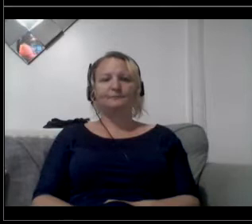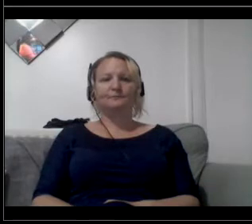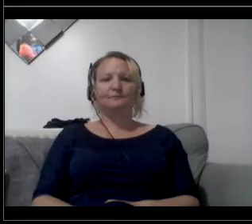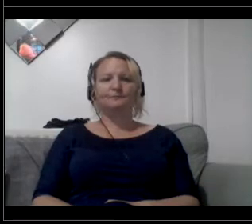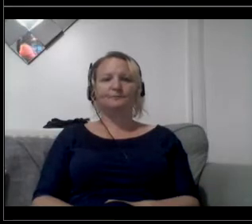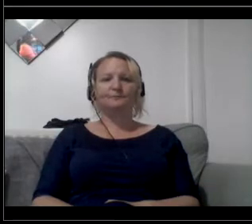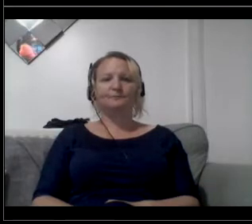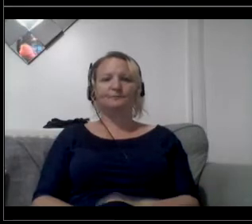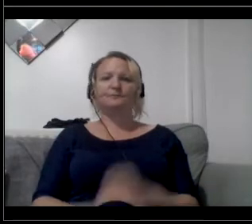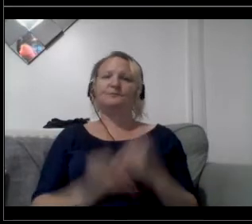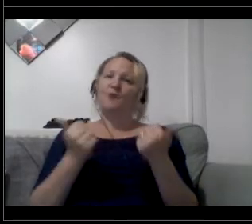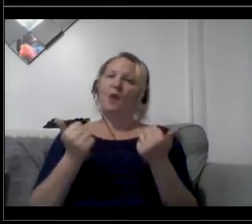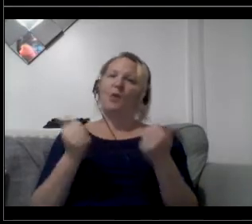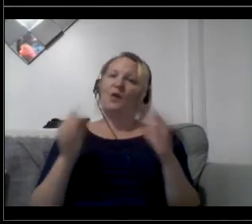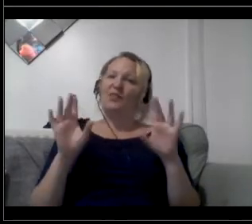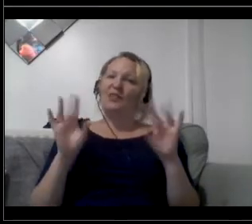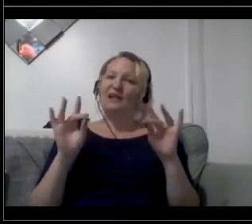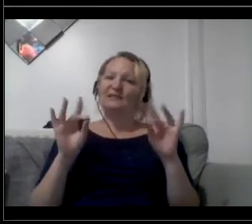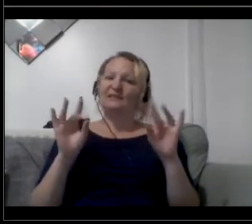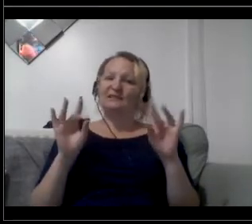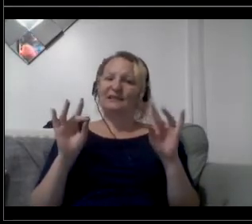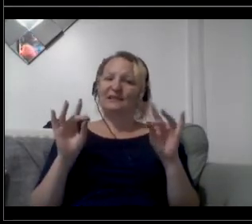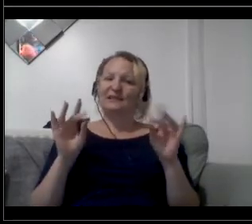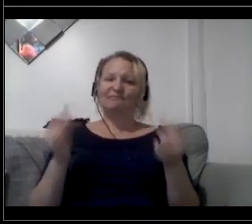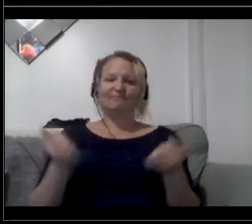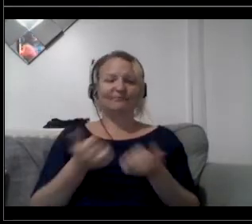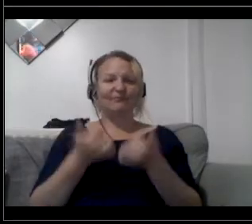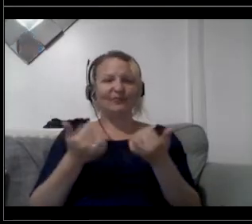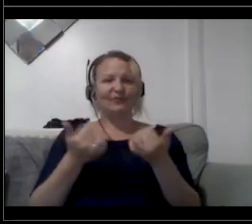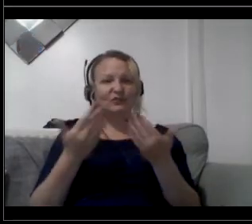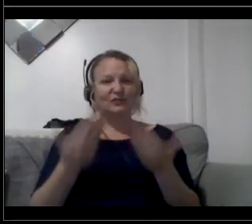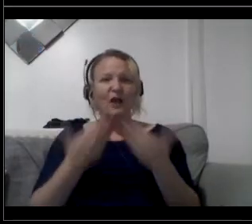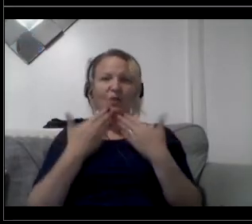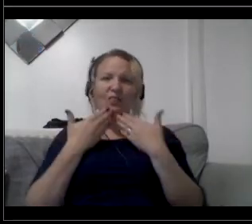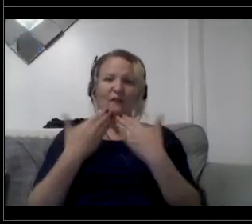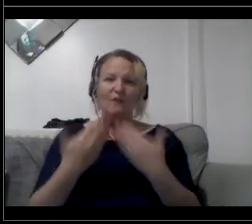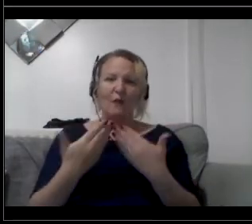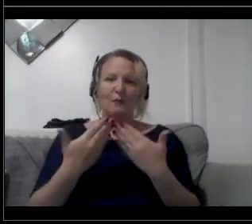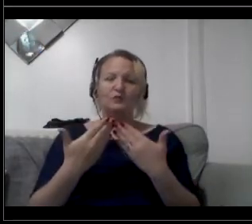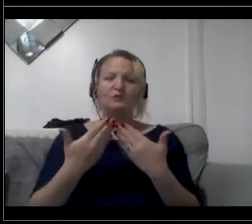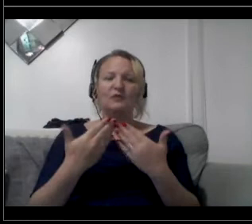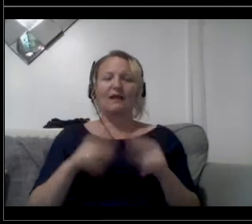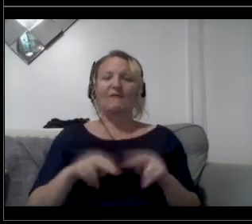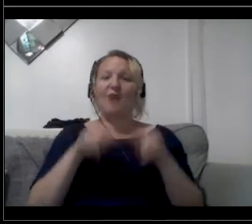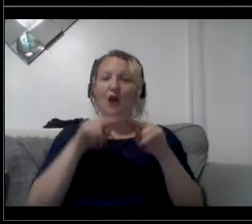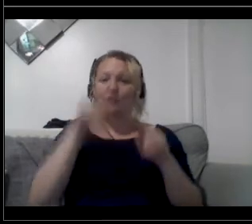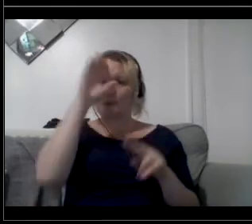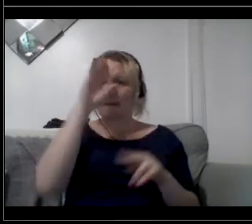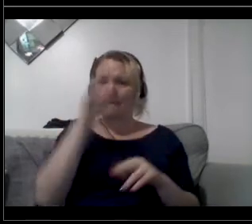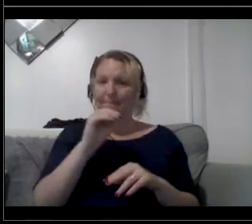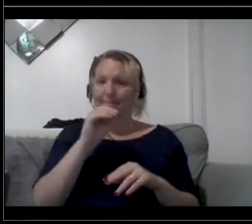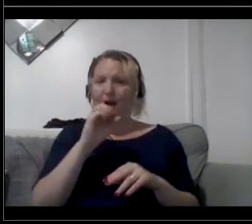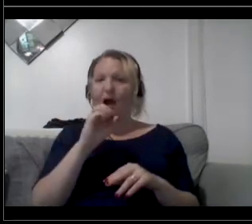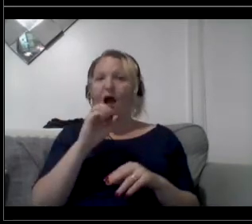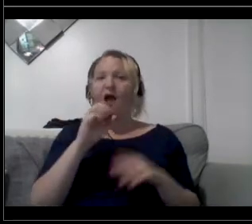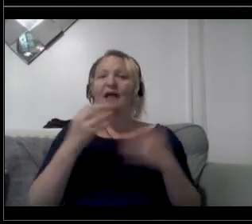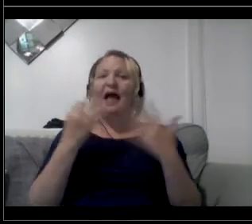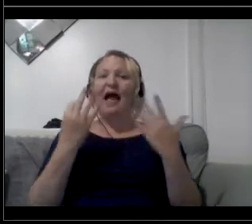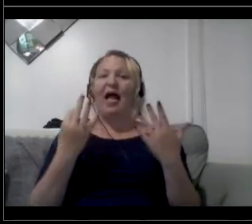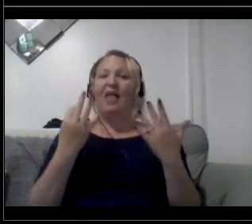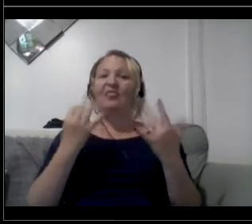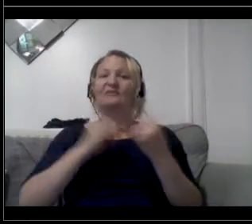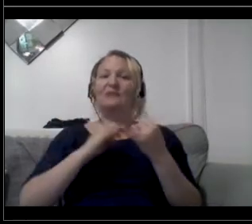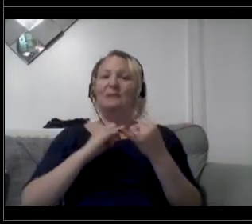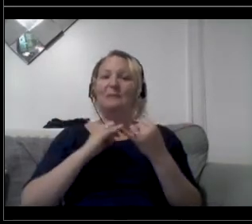So I think that's about all we have time for this evening. One final reminder, you have until the 8th of September. That's when the